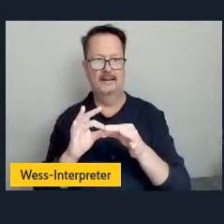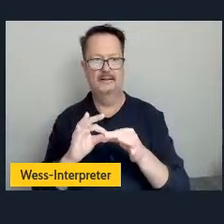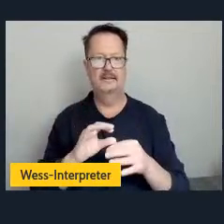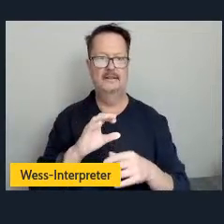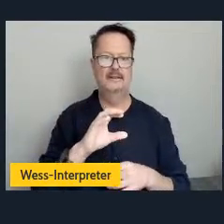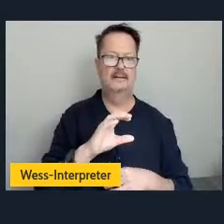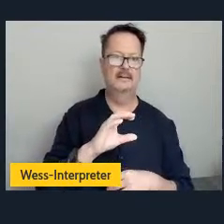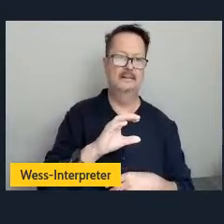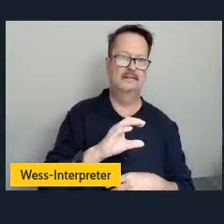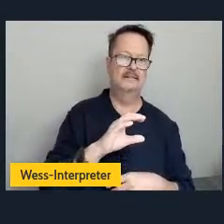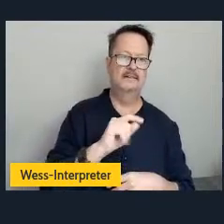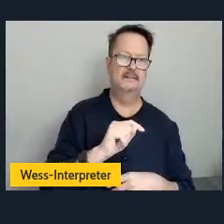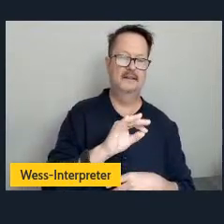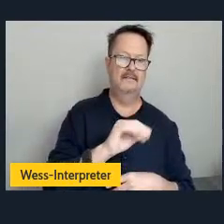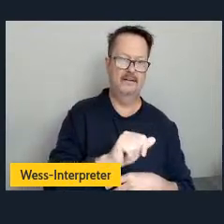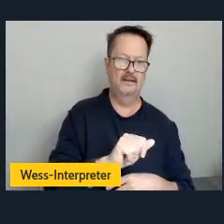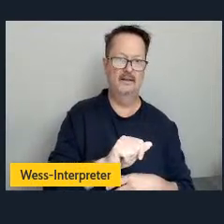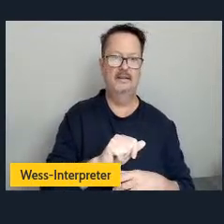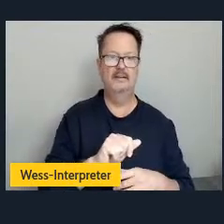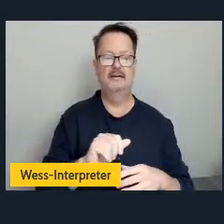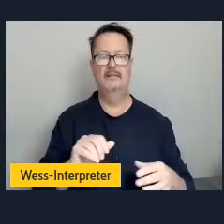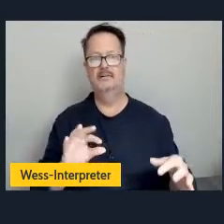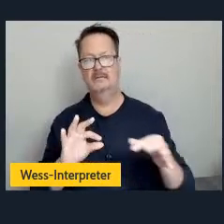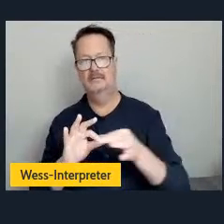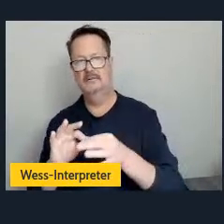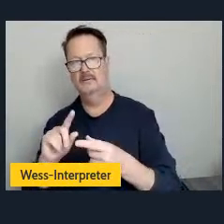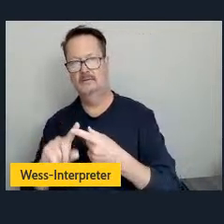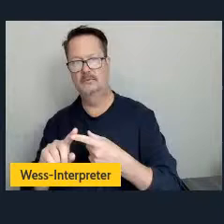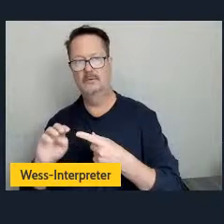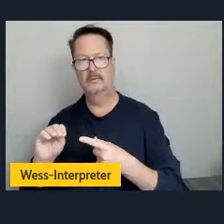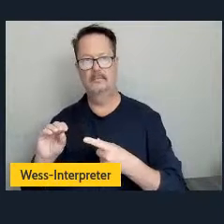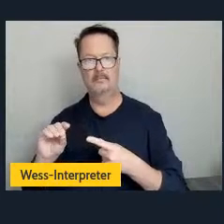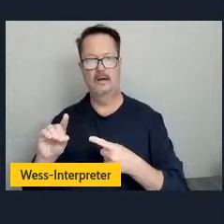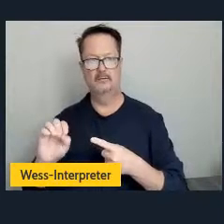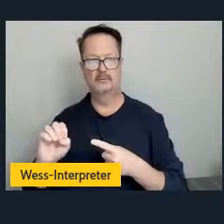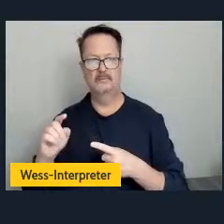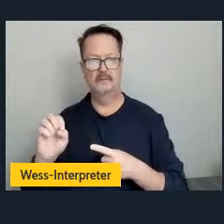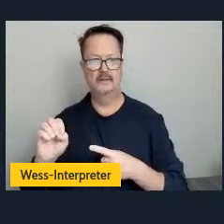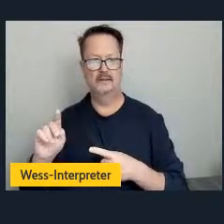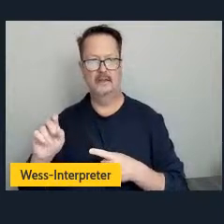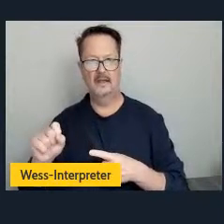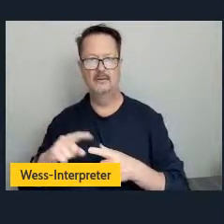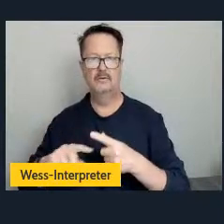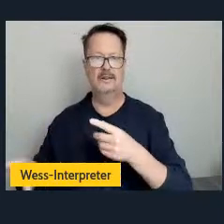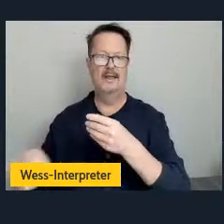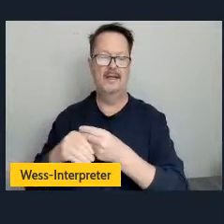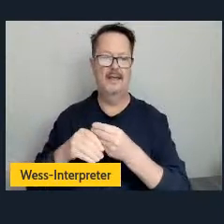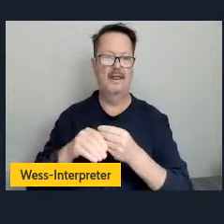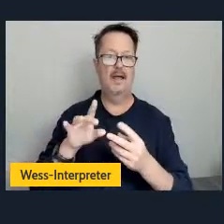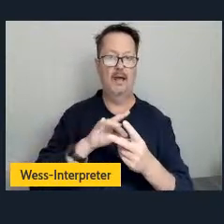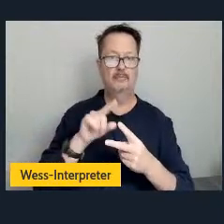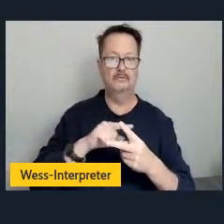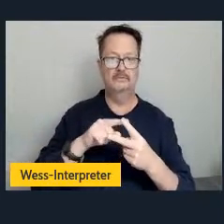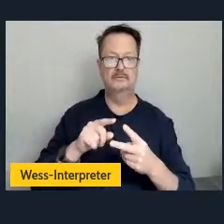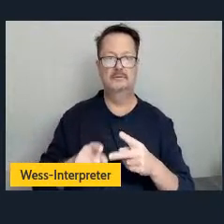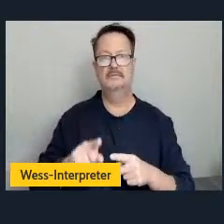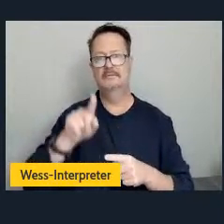generates based on the Terraform module, and you can feed it some options that we also take here as options.